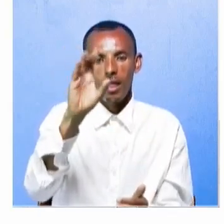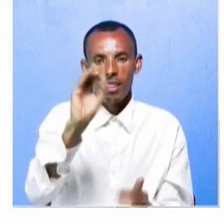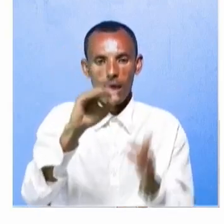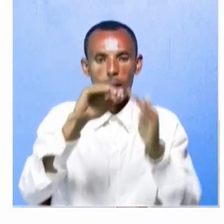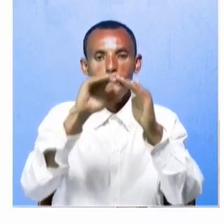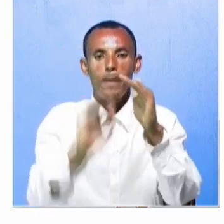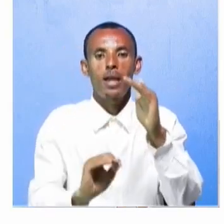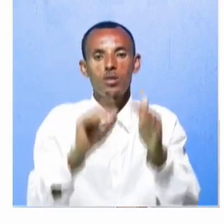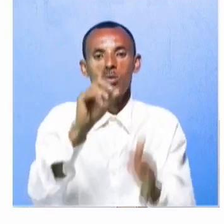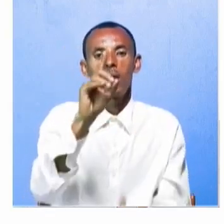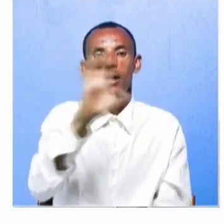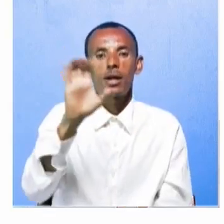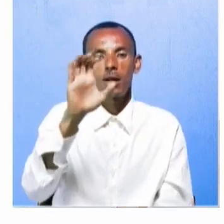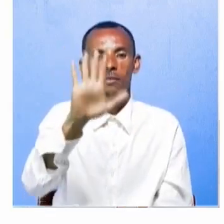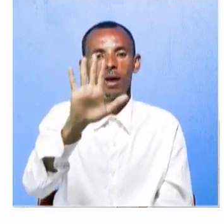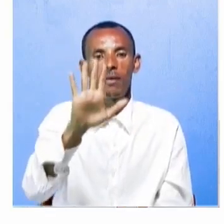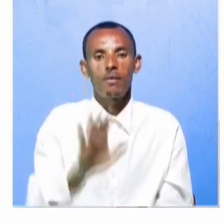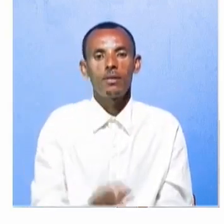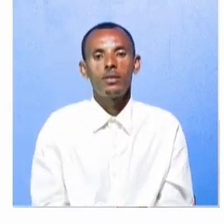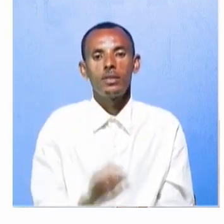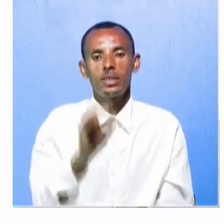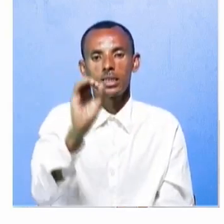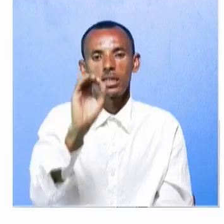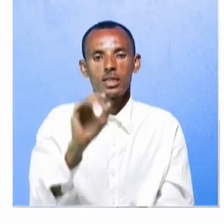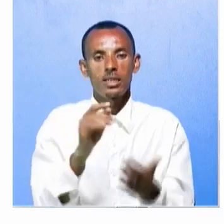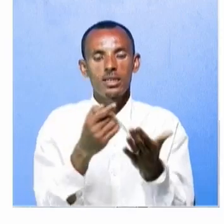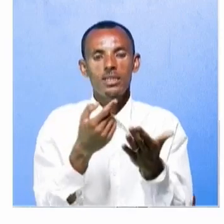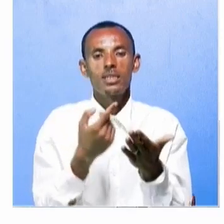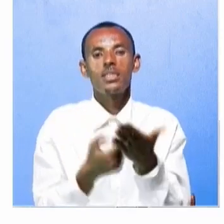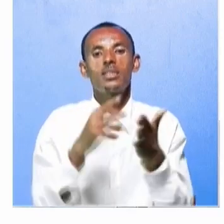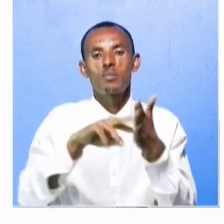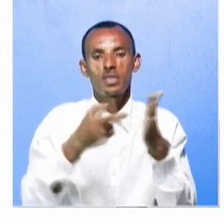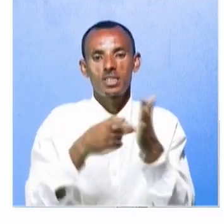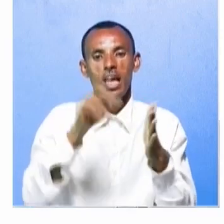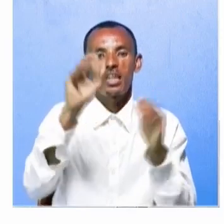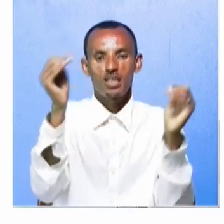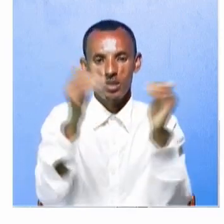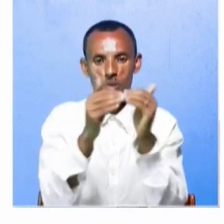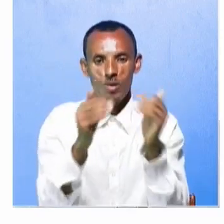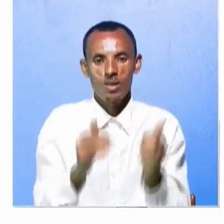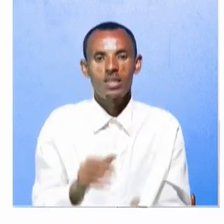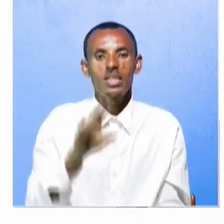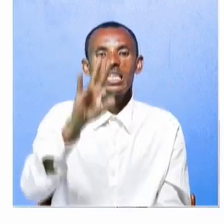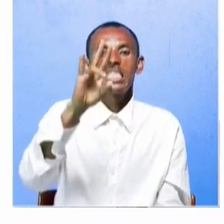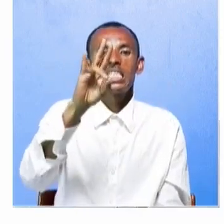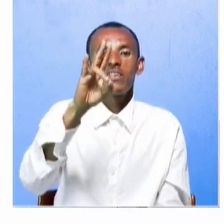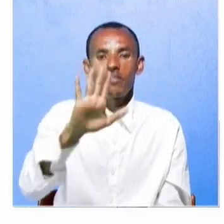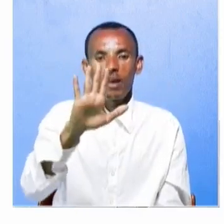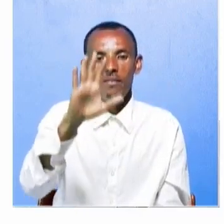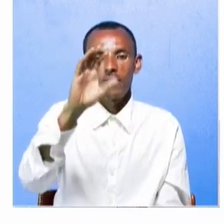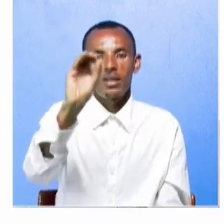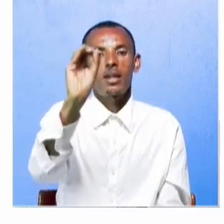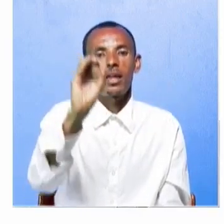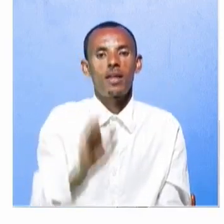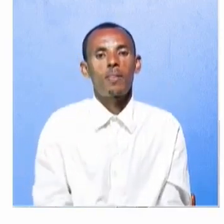degrees minus 105 degrees. This implies x is 75 degrees,